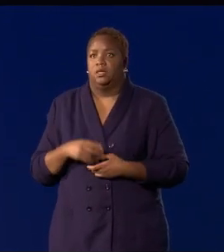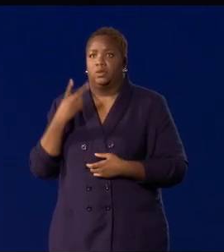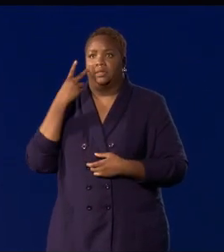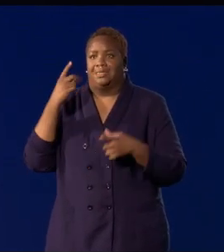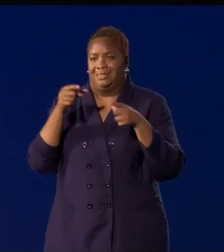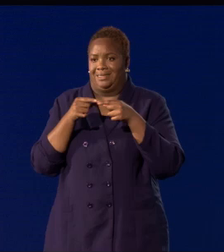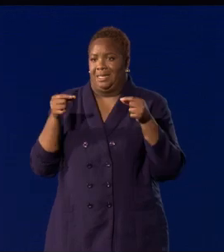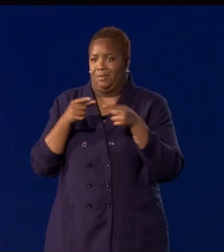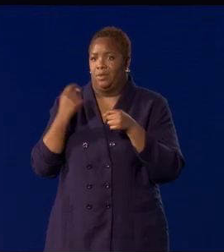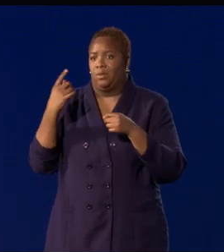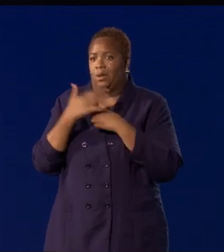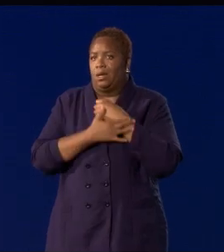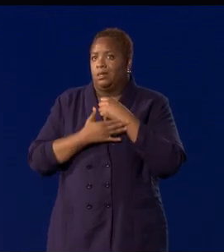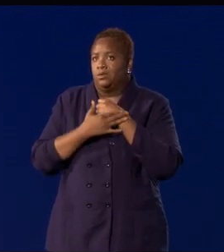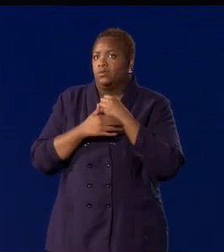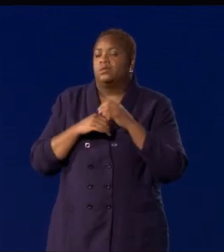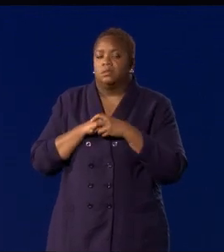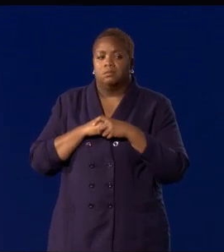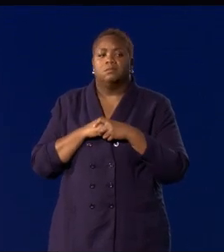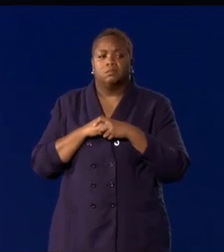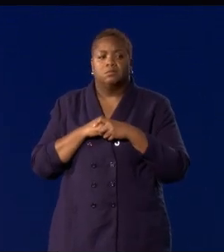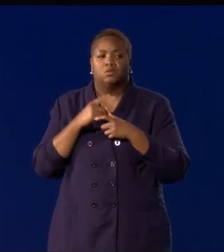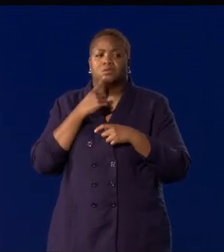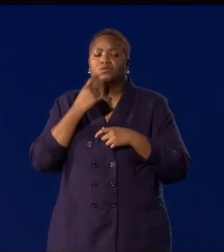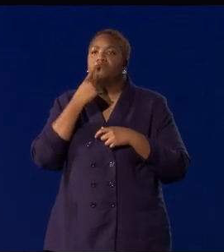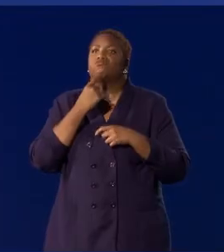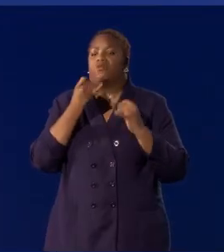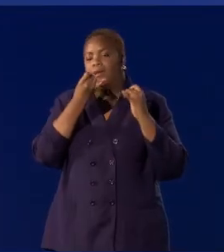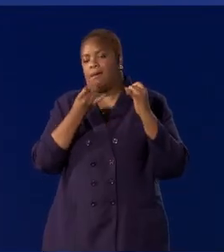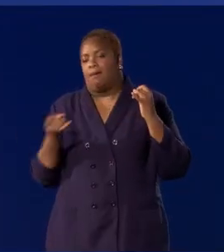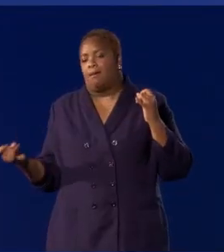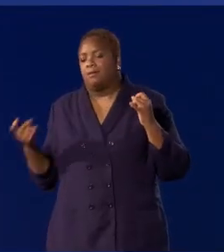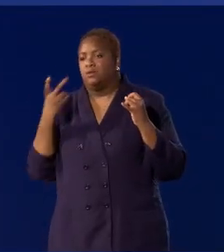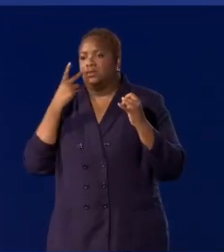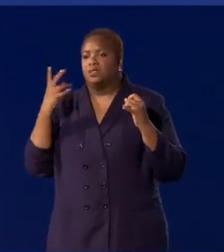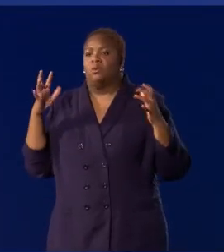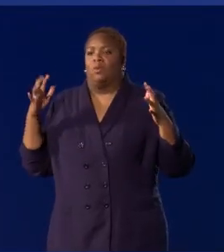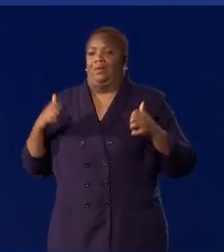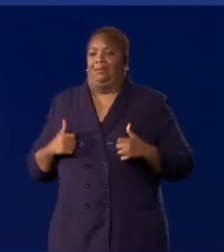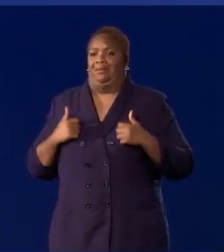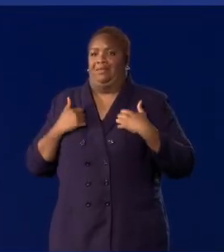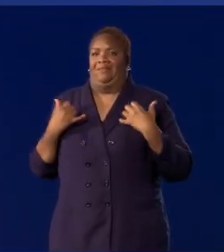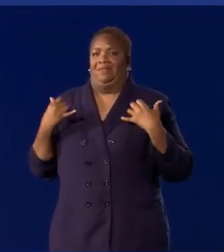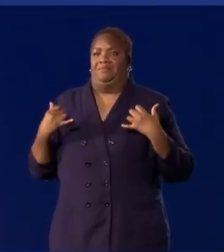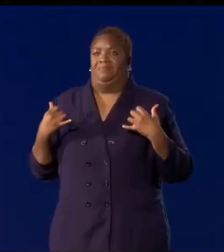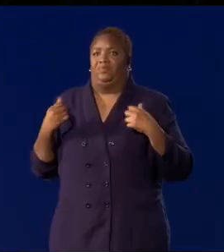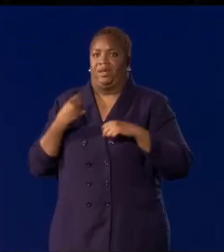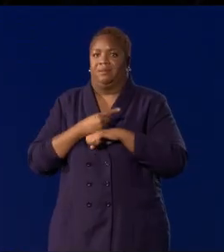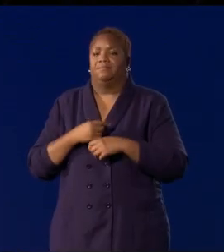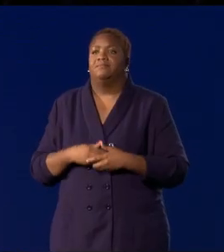Japan being one of those countries. That's the red line right down there. They're already living this reality today.